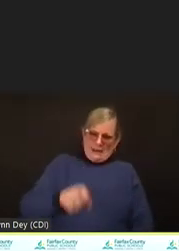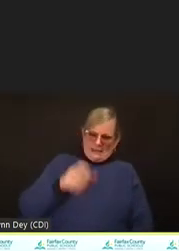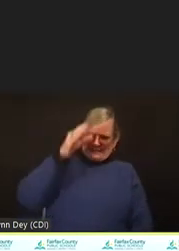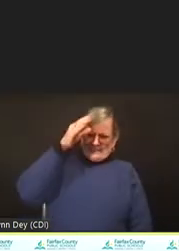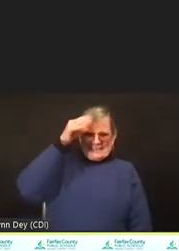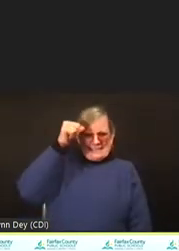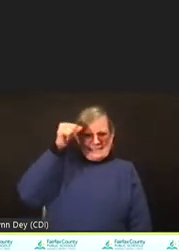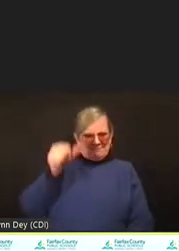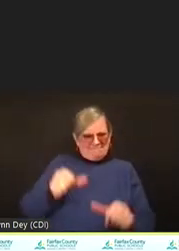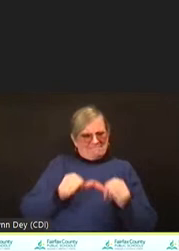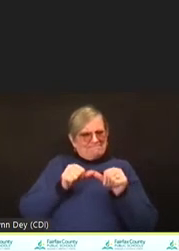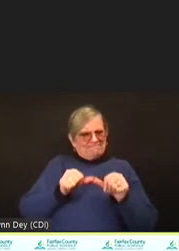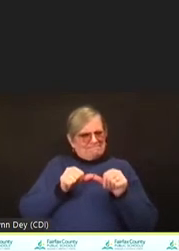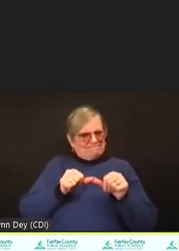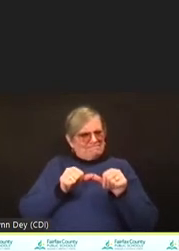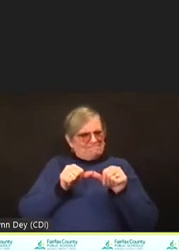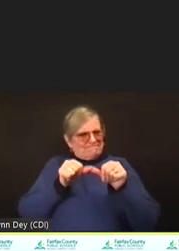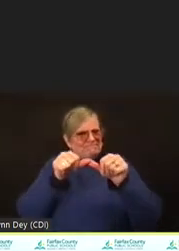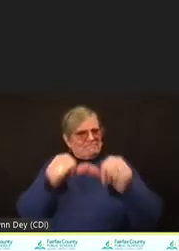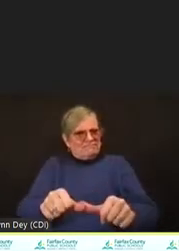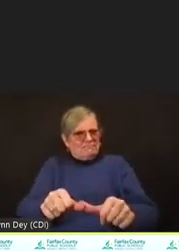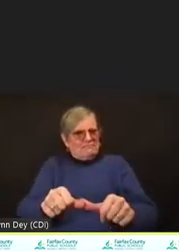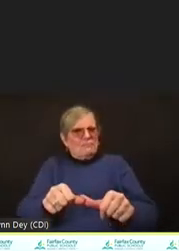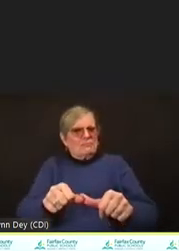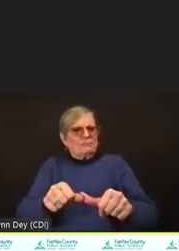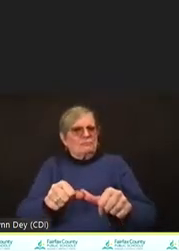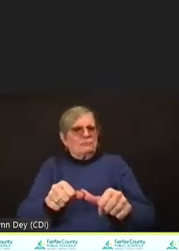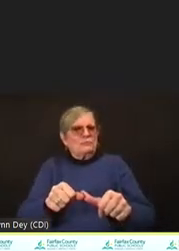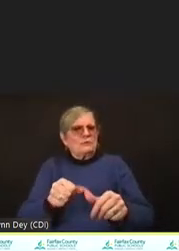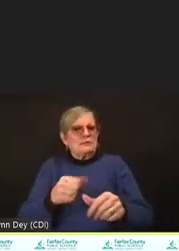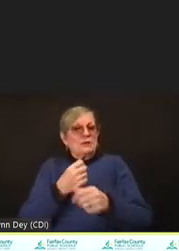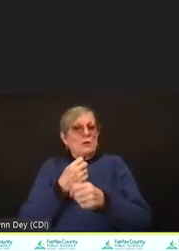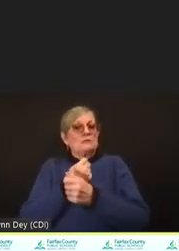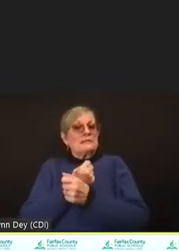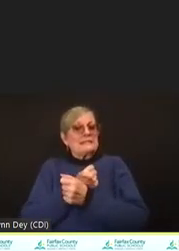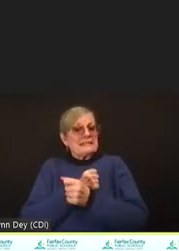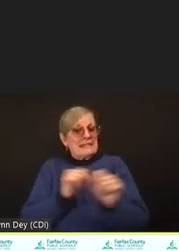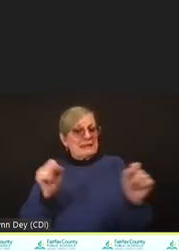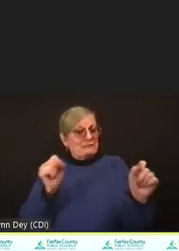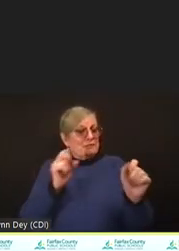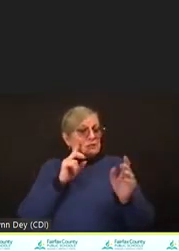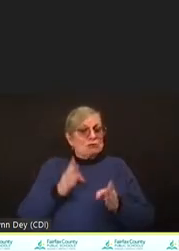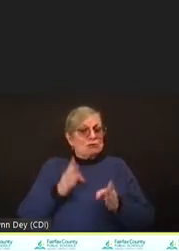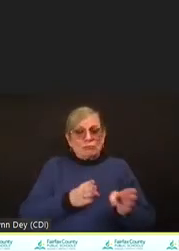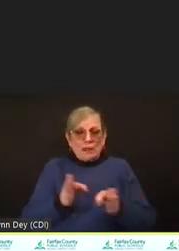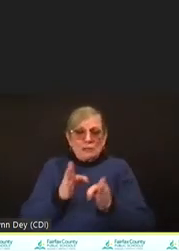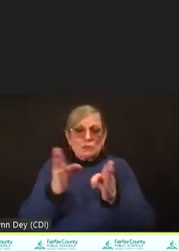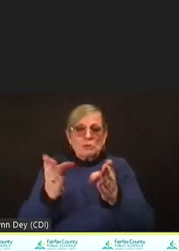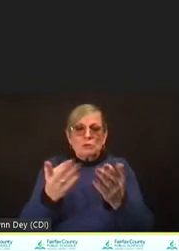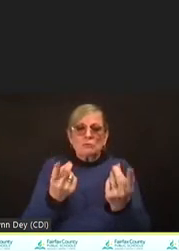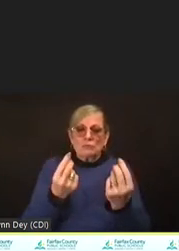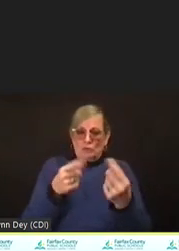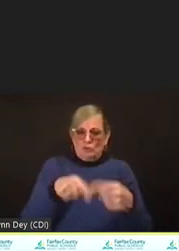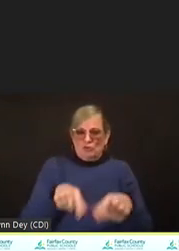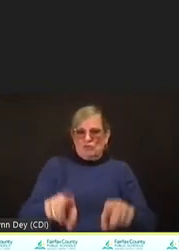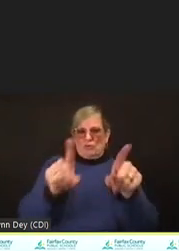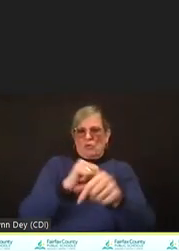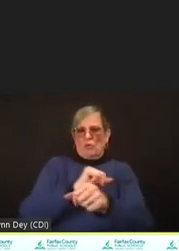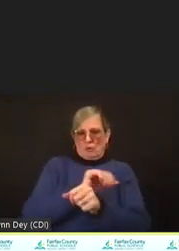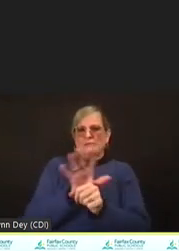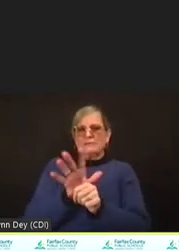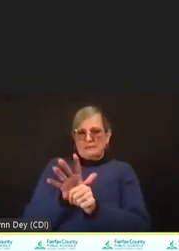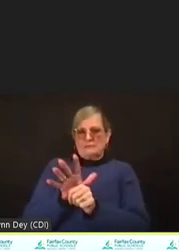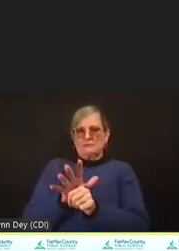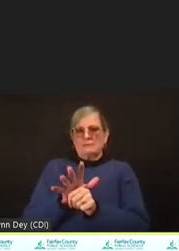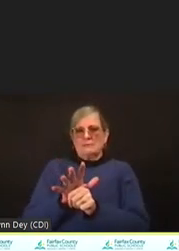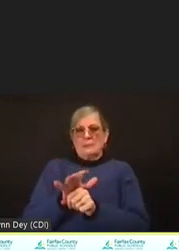to utilize the safety mitigation strategies around the COVID-19 pandemic that have allowed